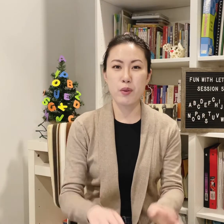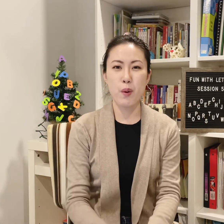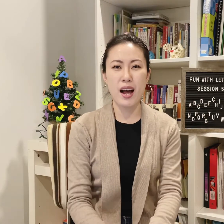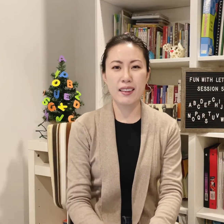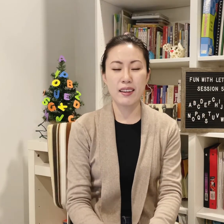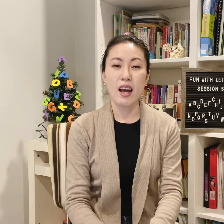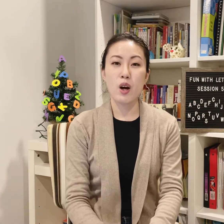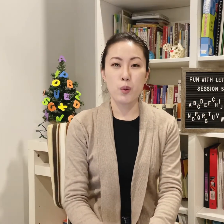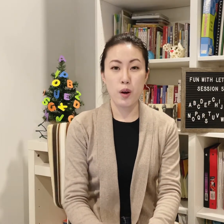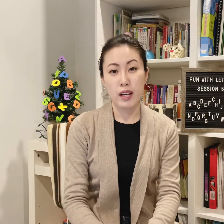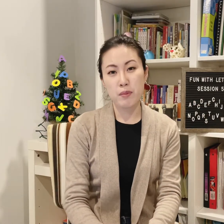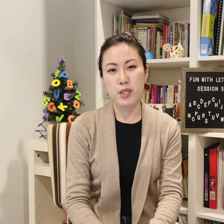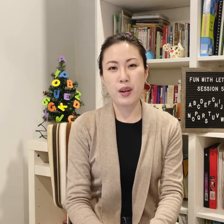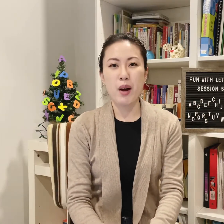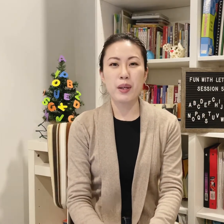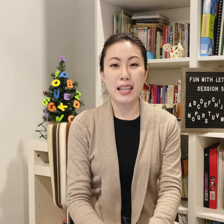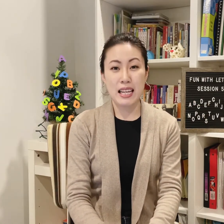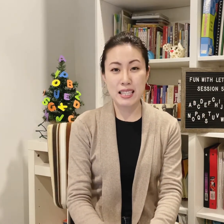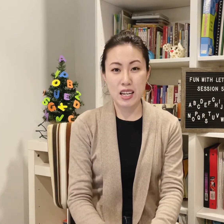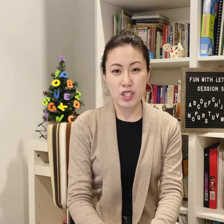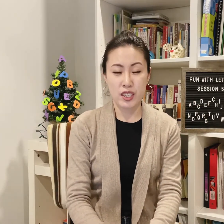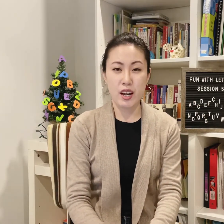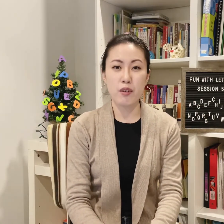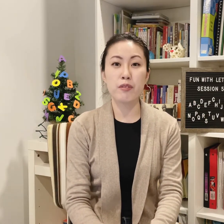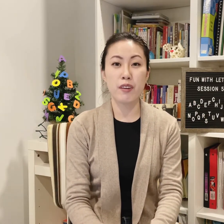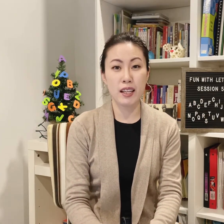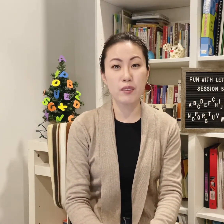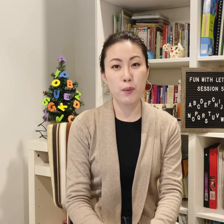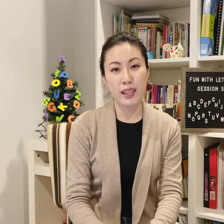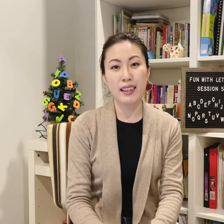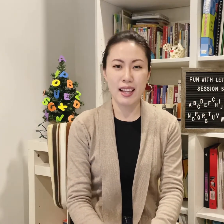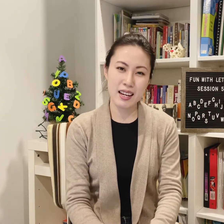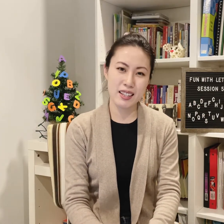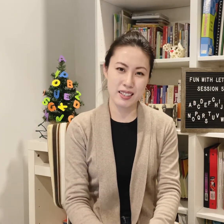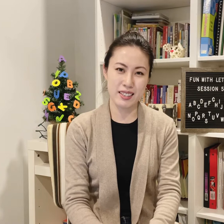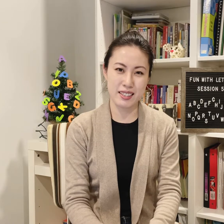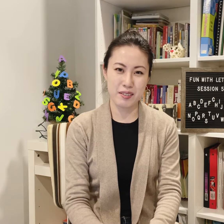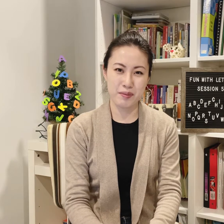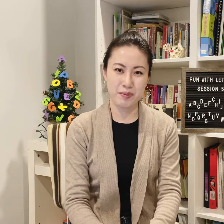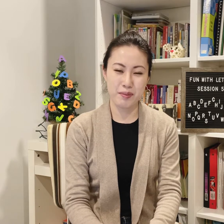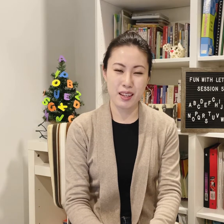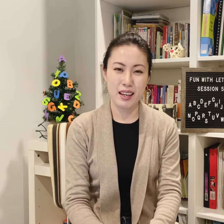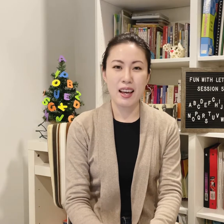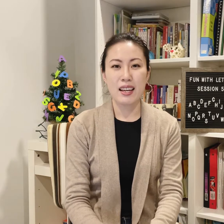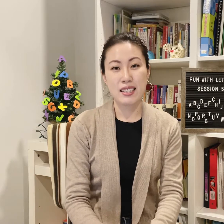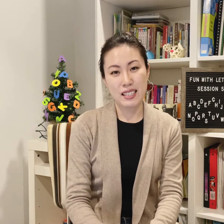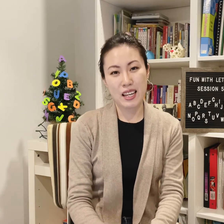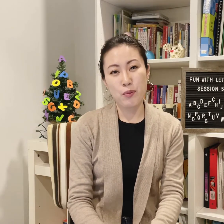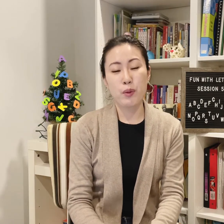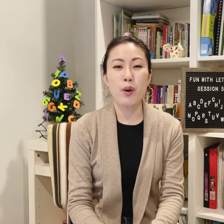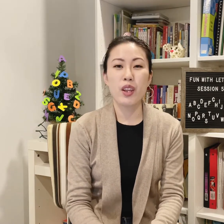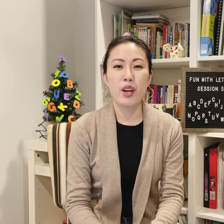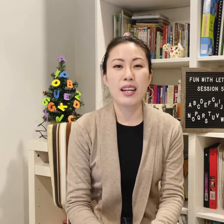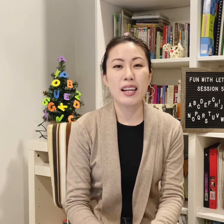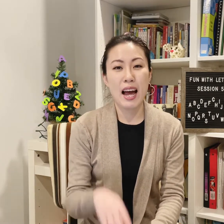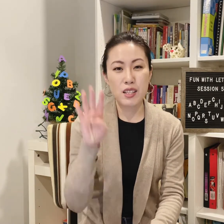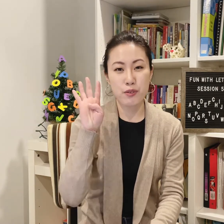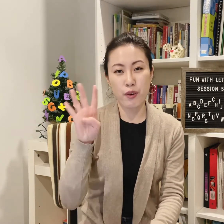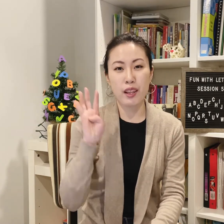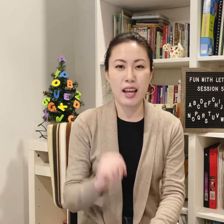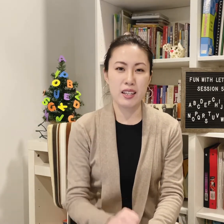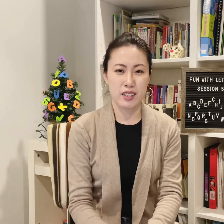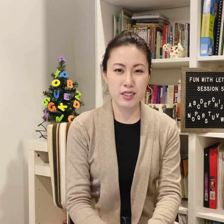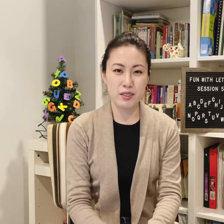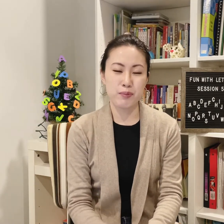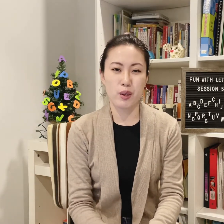Hello everyone! Welcome to our last session of Fun with Letters. Today we will learn the last